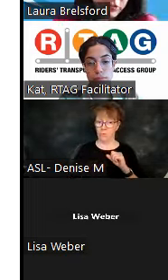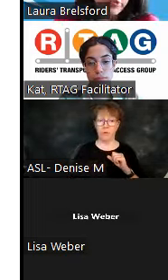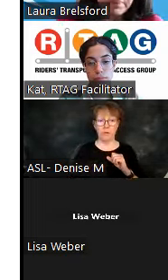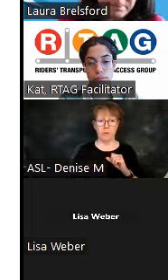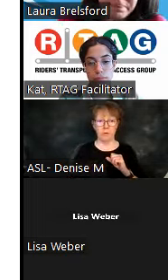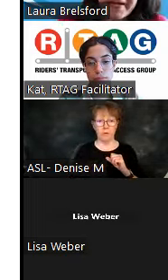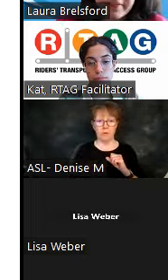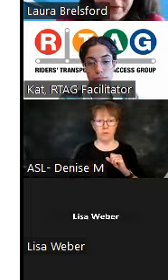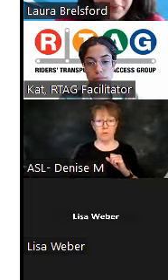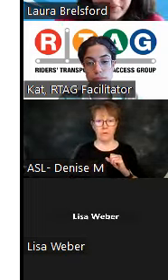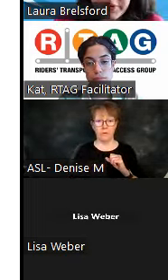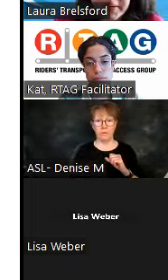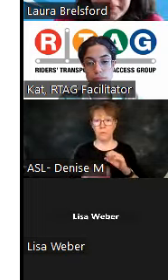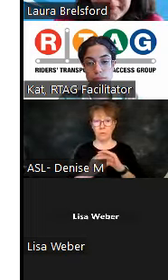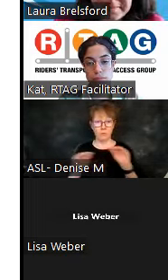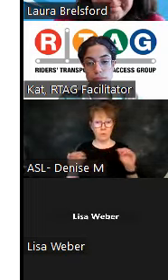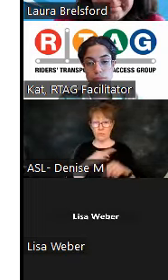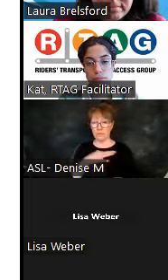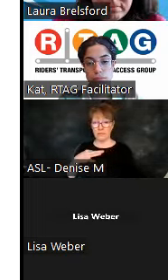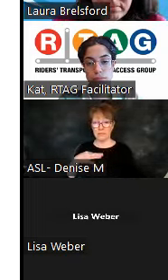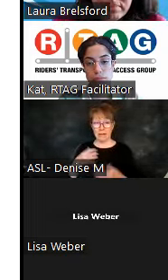they should behave appropriately.